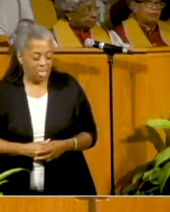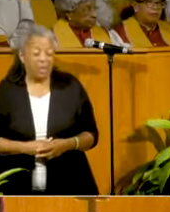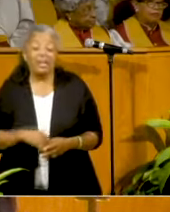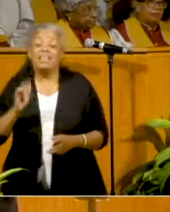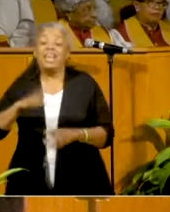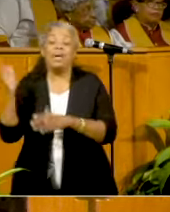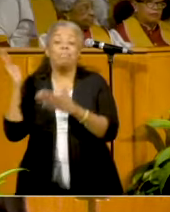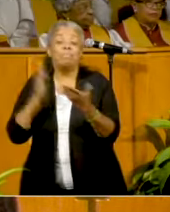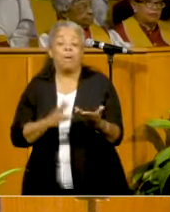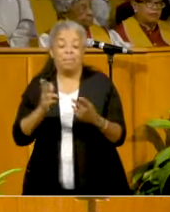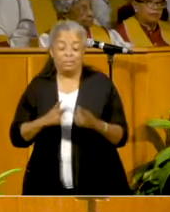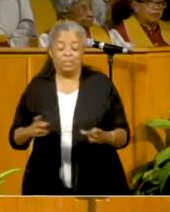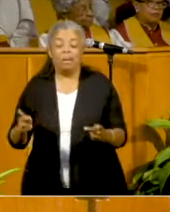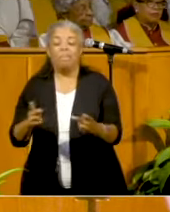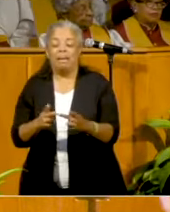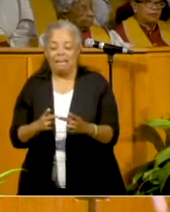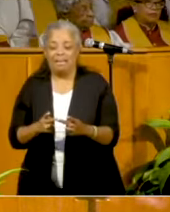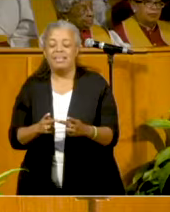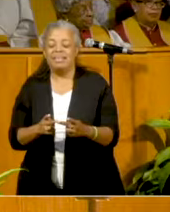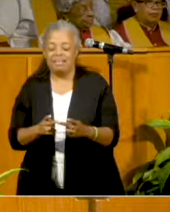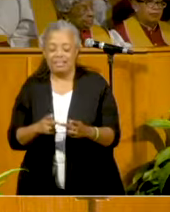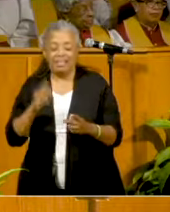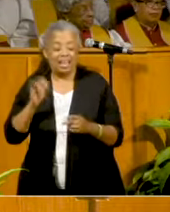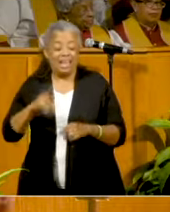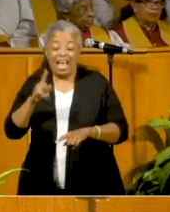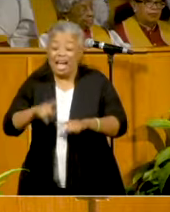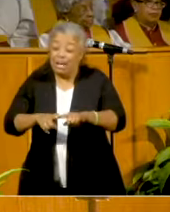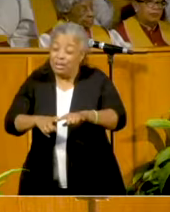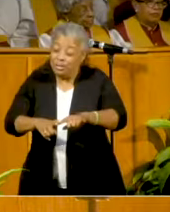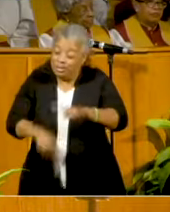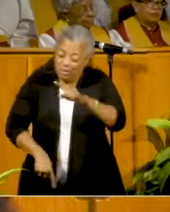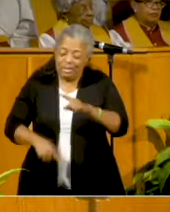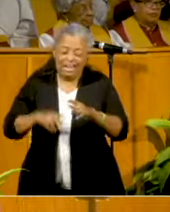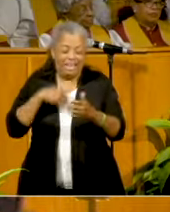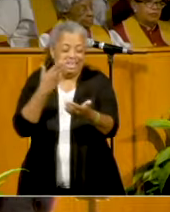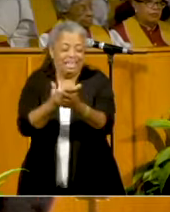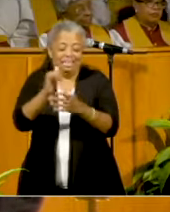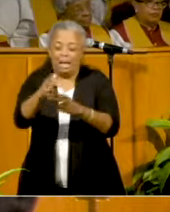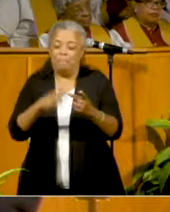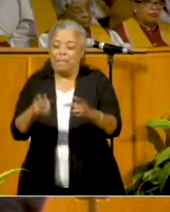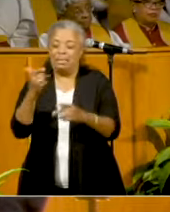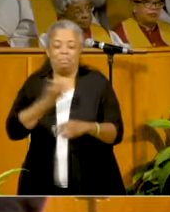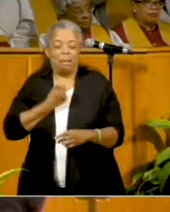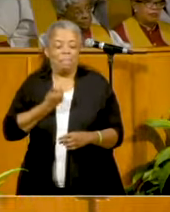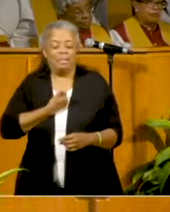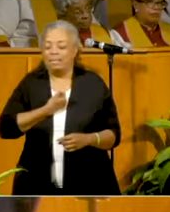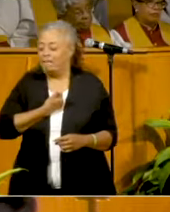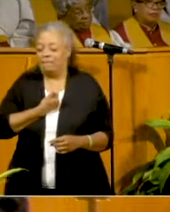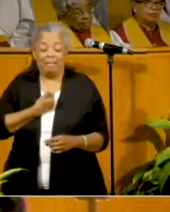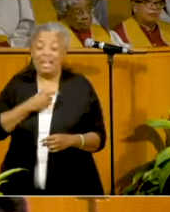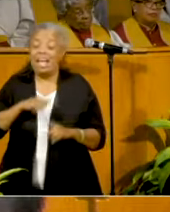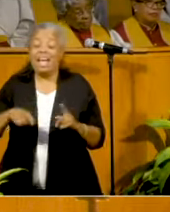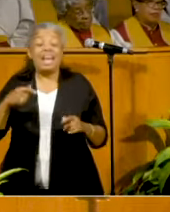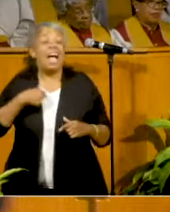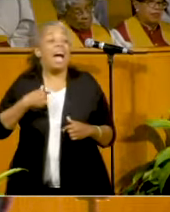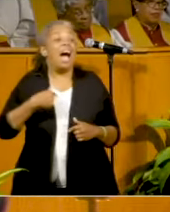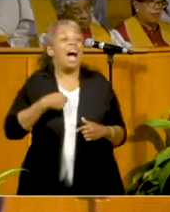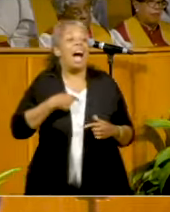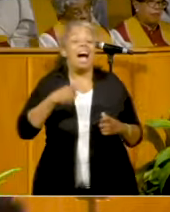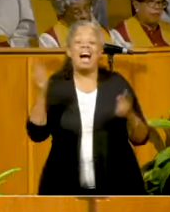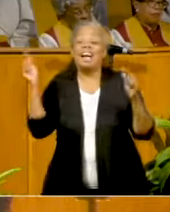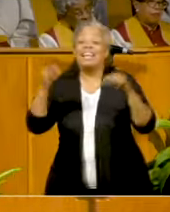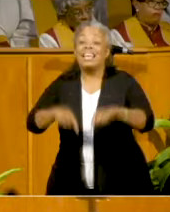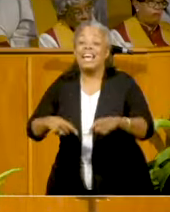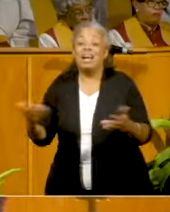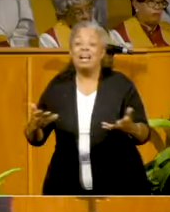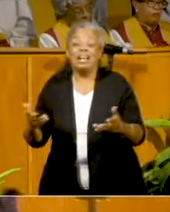brought me to a place that I could not get by myself. And I